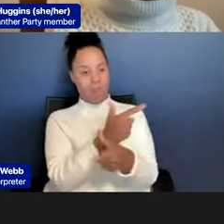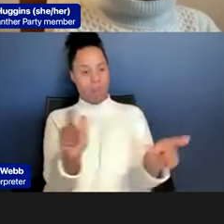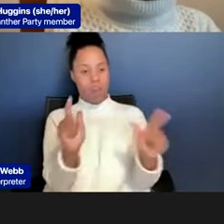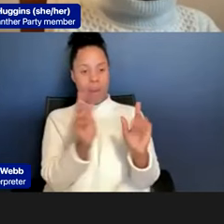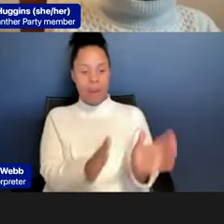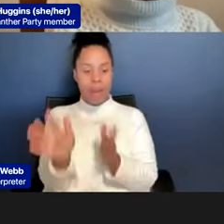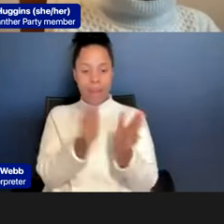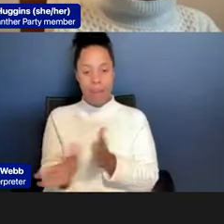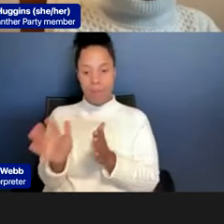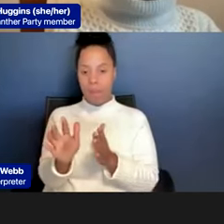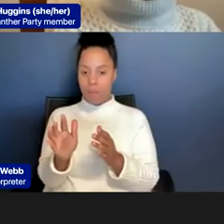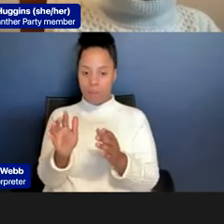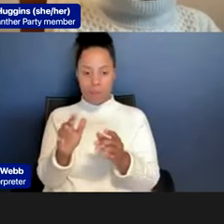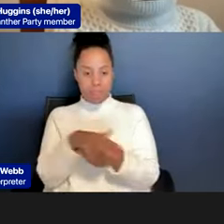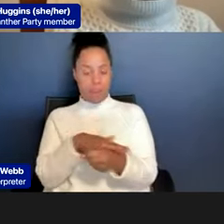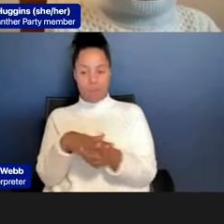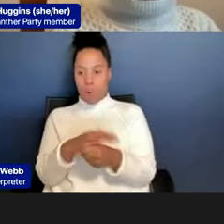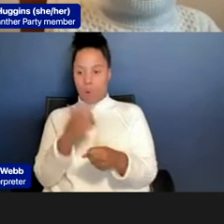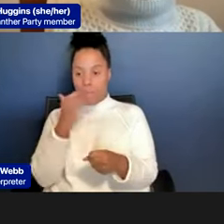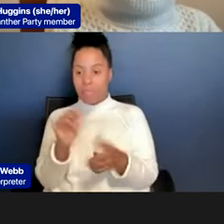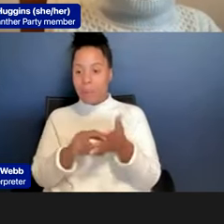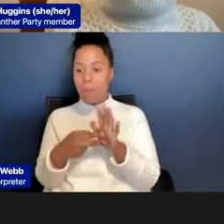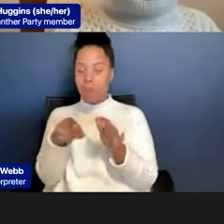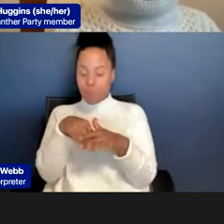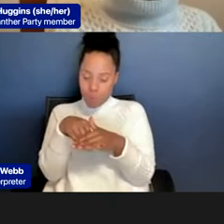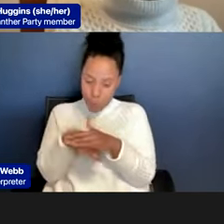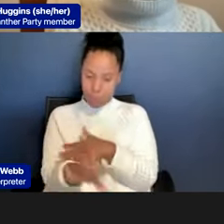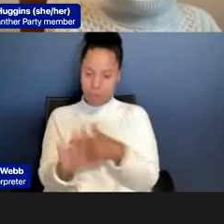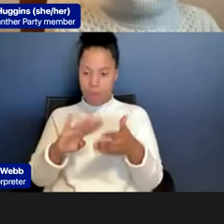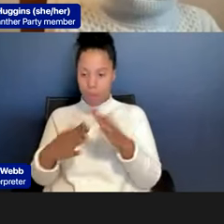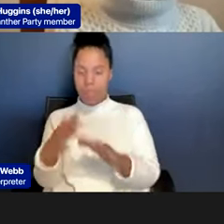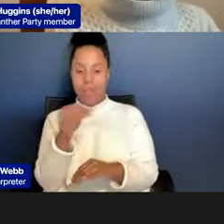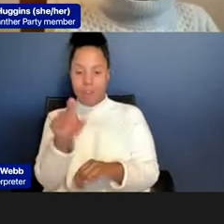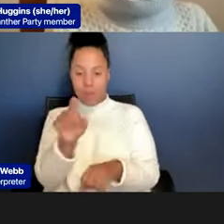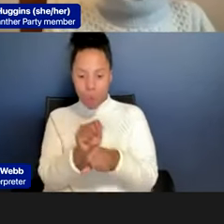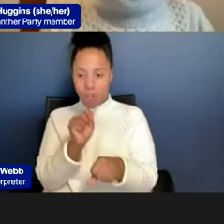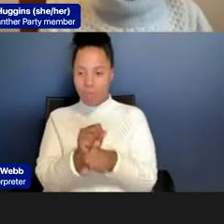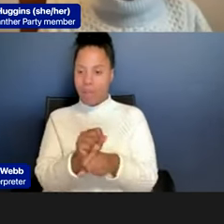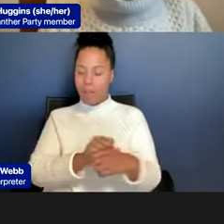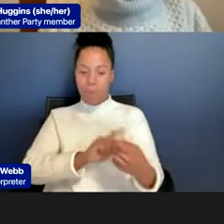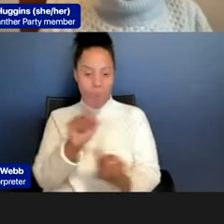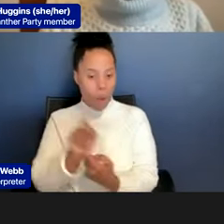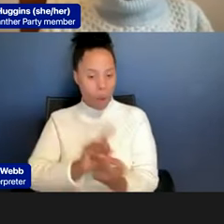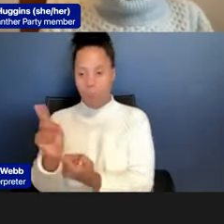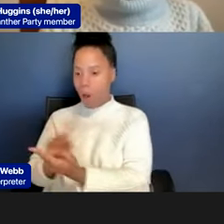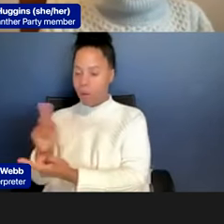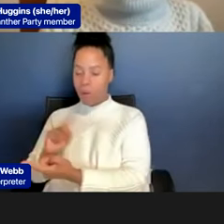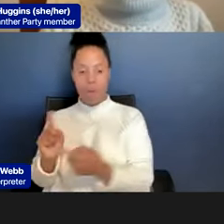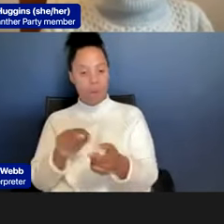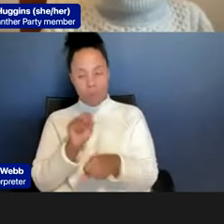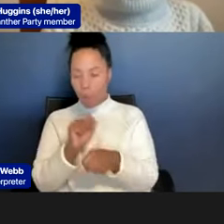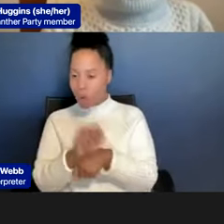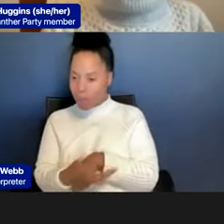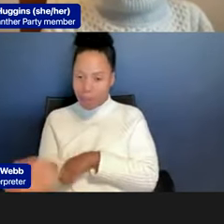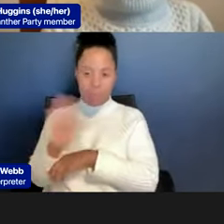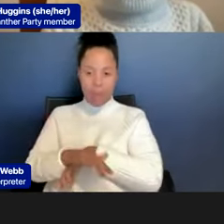it means that you are going into communities and working one-on-one, day and night. You're living in these